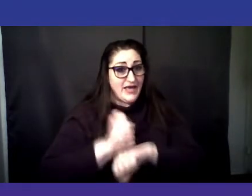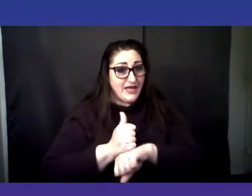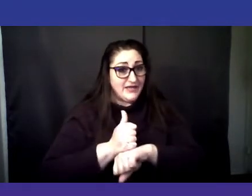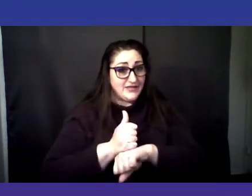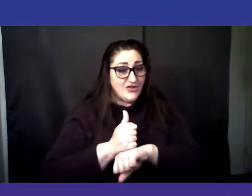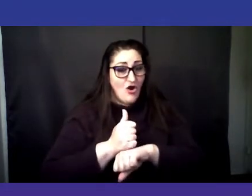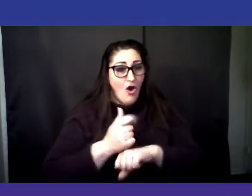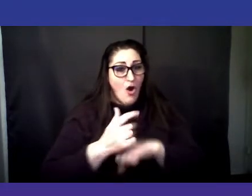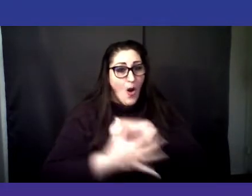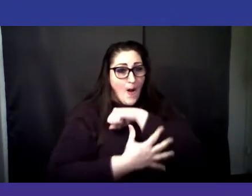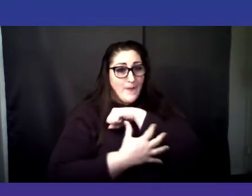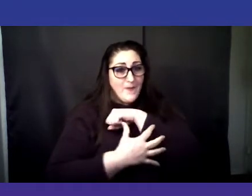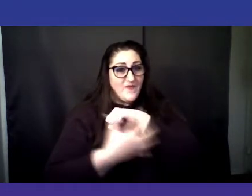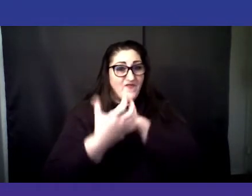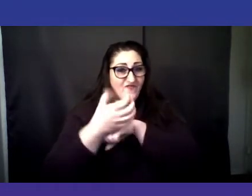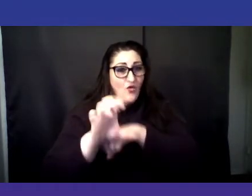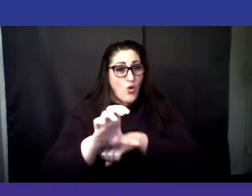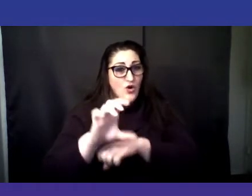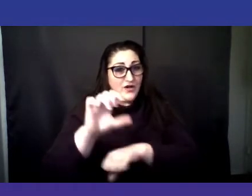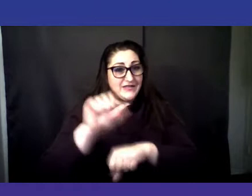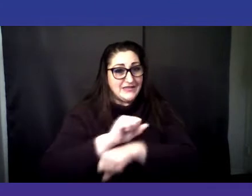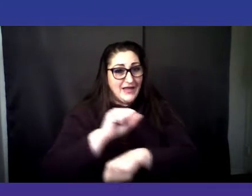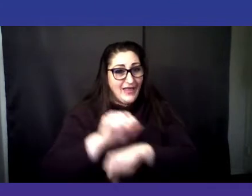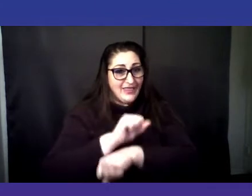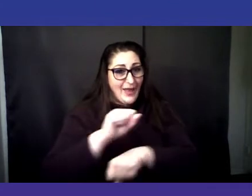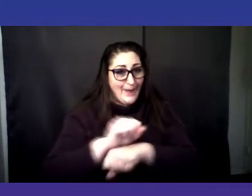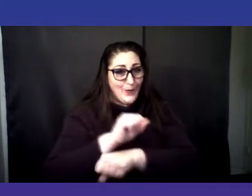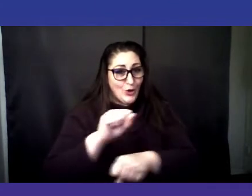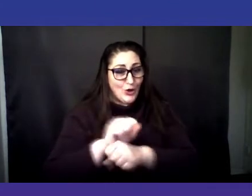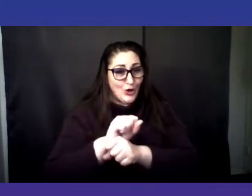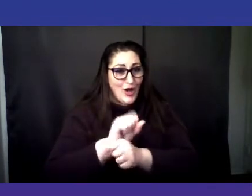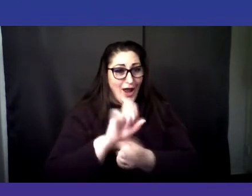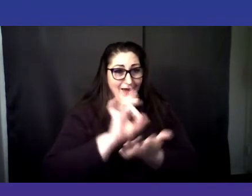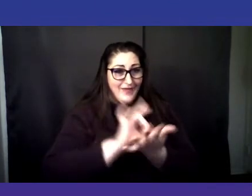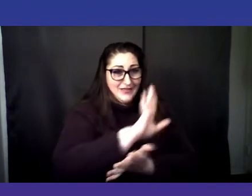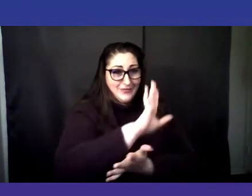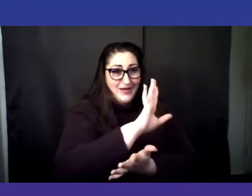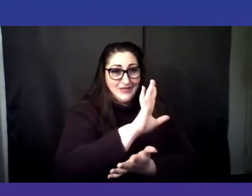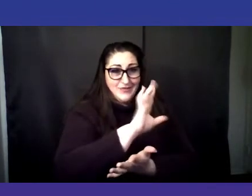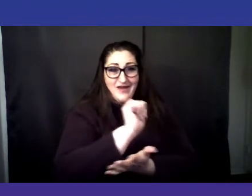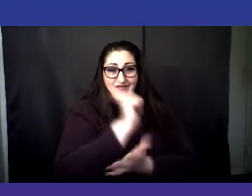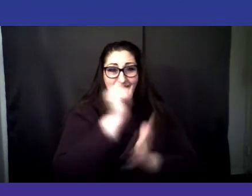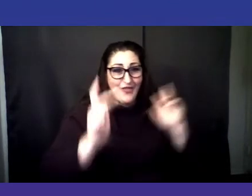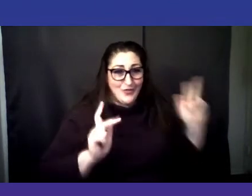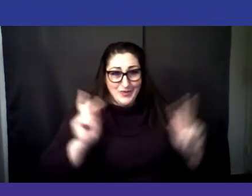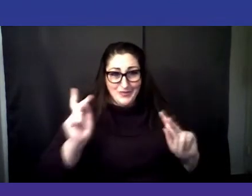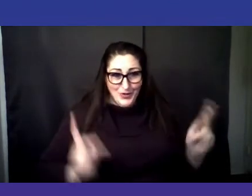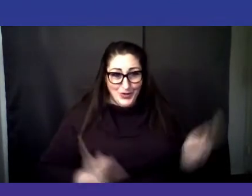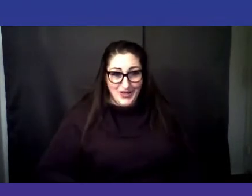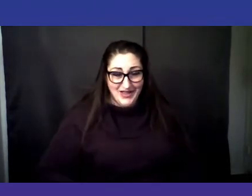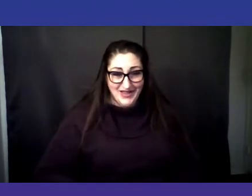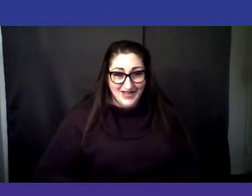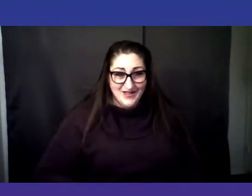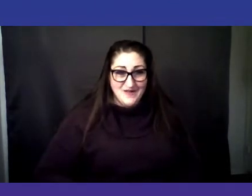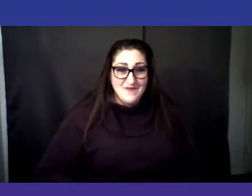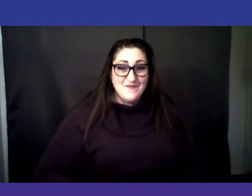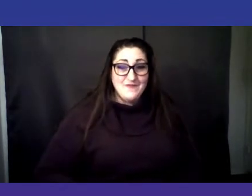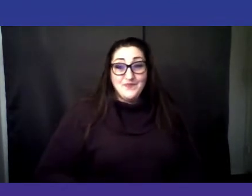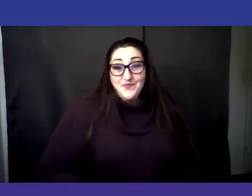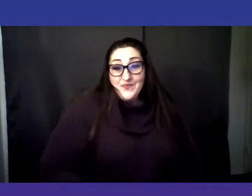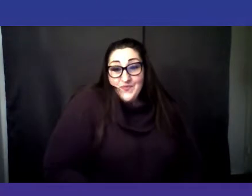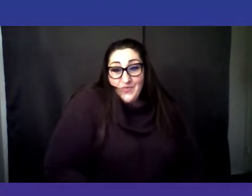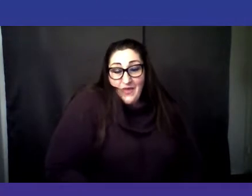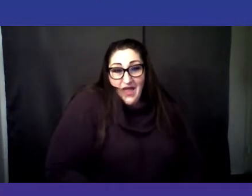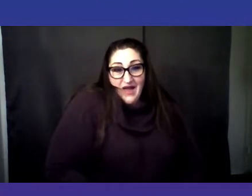forced labor and displacement of others. So it goes like really about really